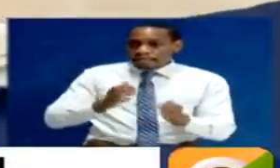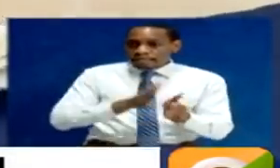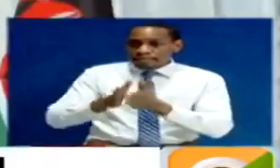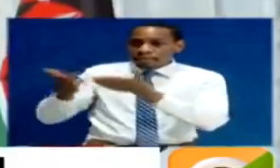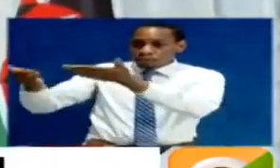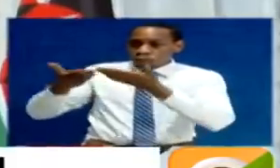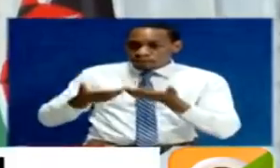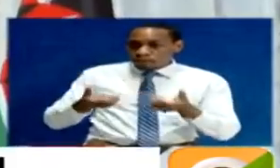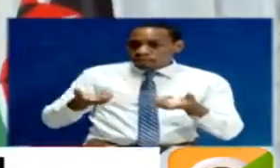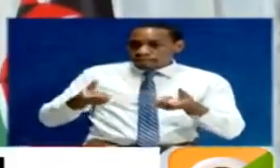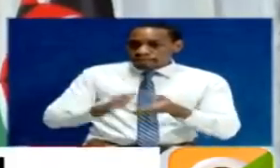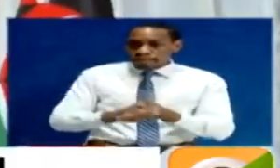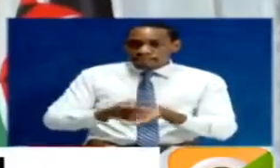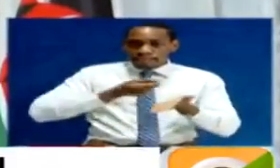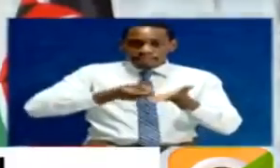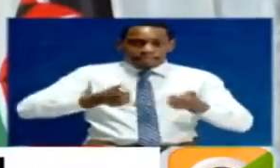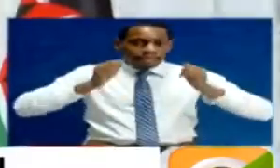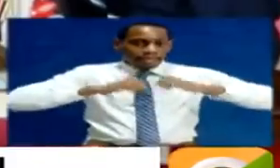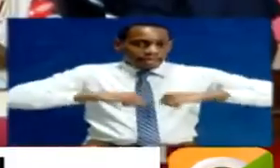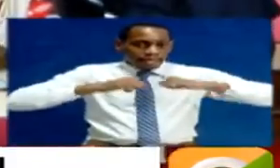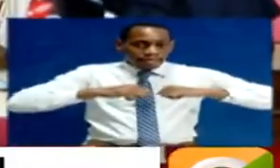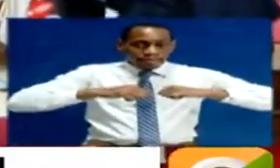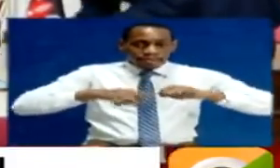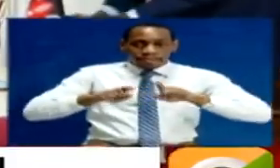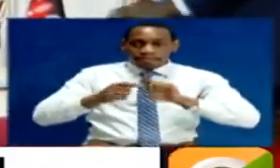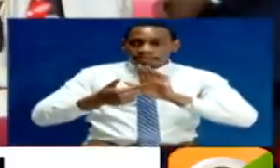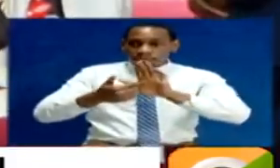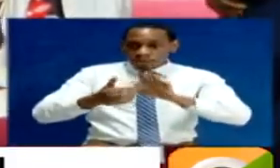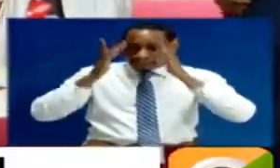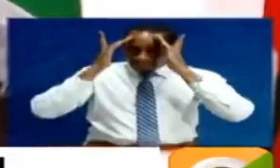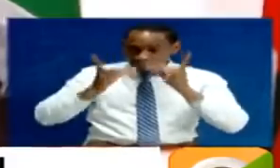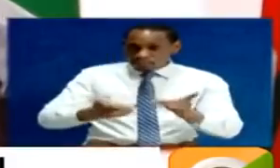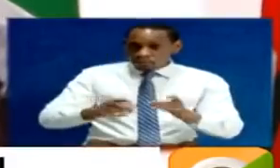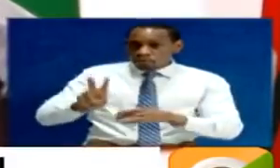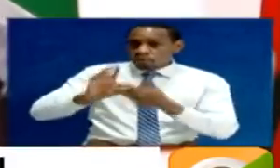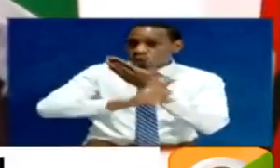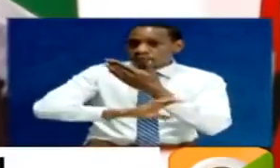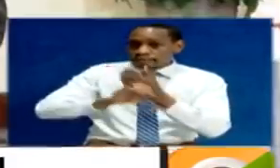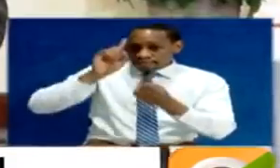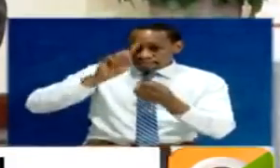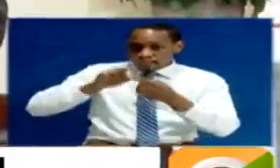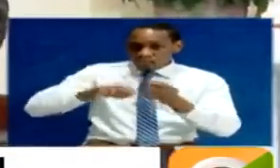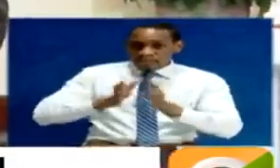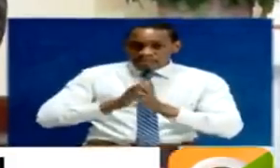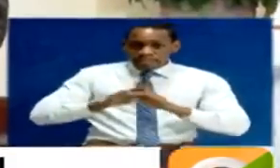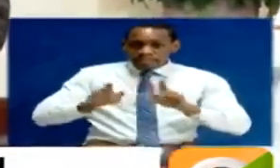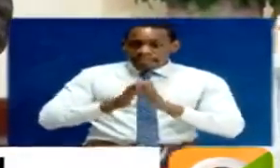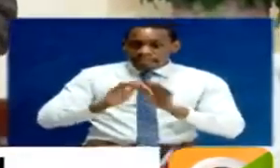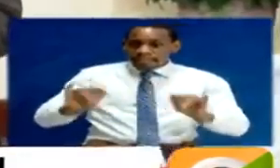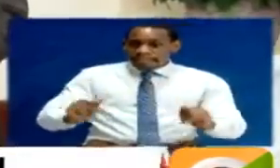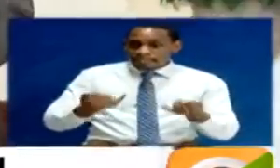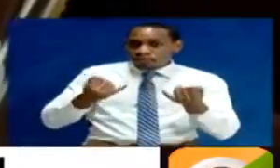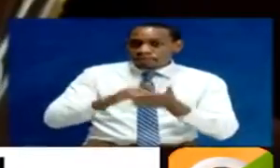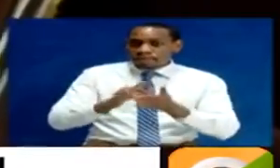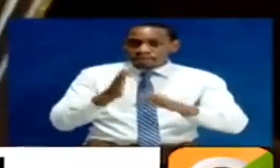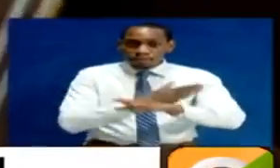community neighbor. The signing of a memorandum of understanding underlining the decision as the two countries seek to open a new page in what